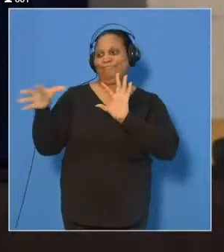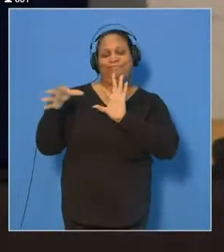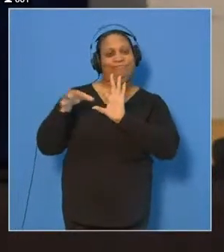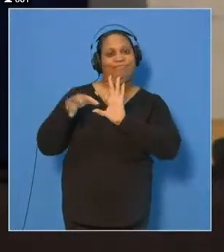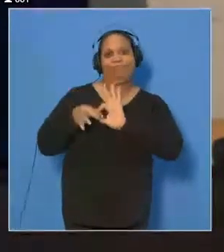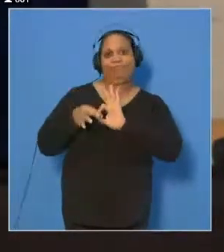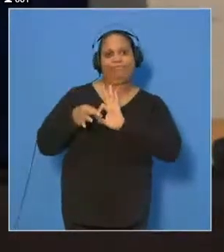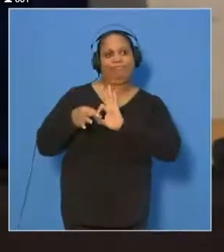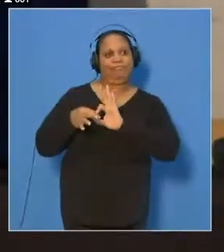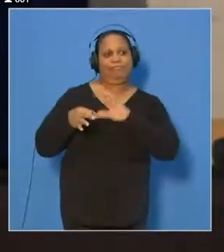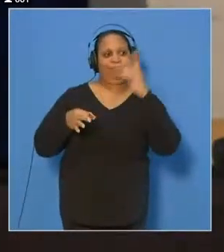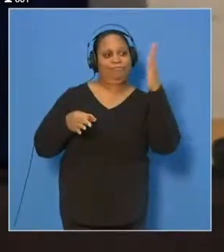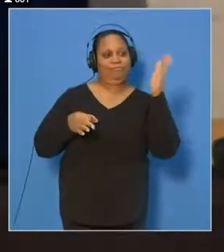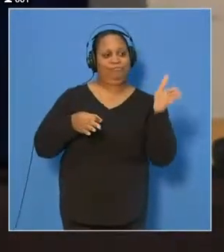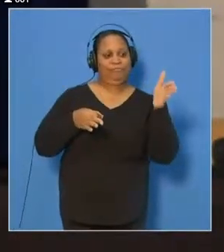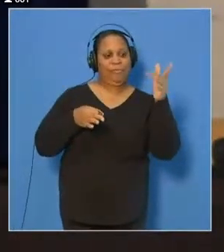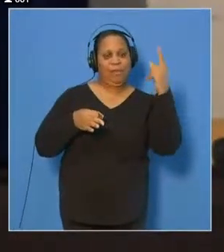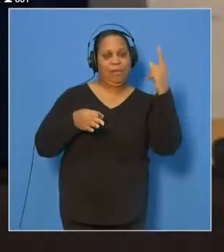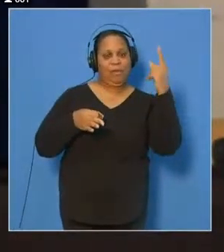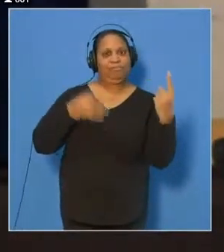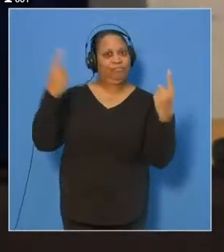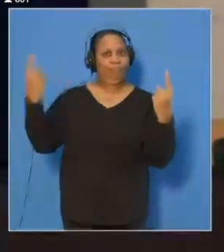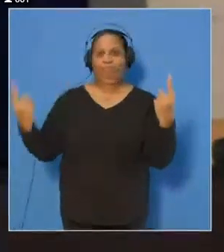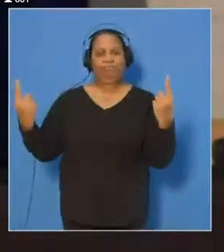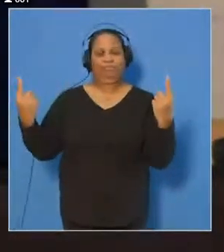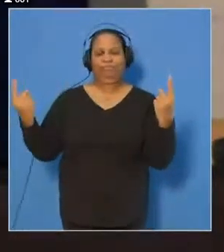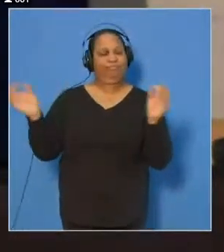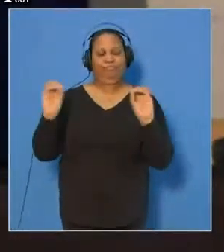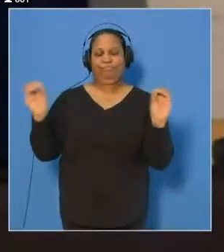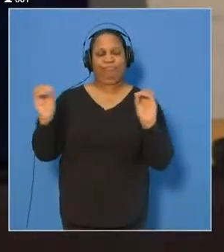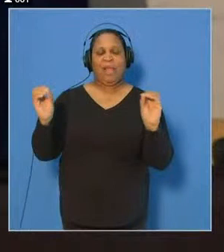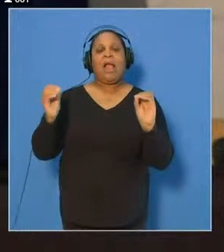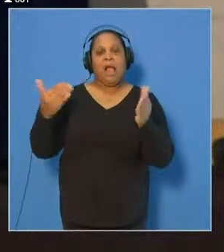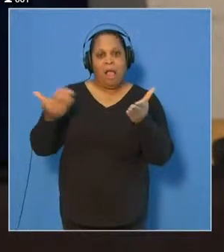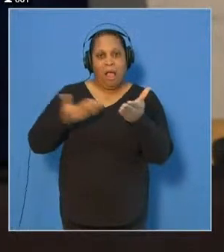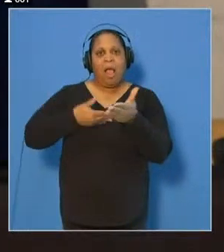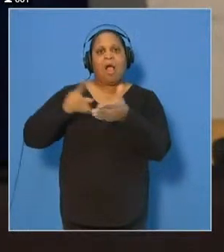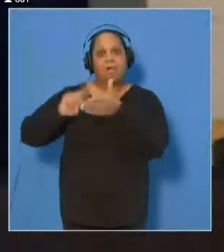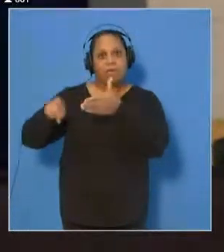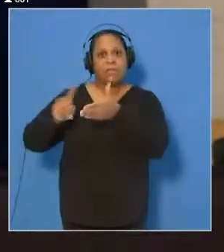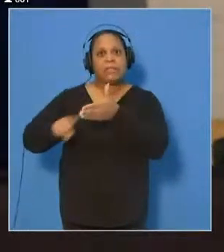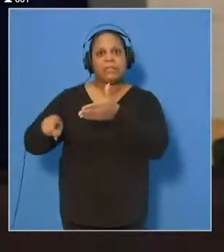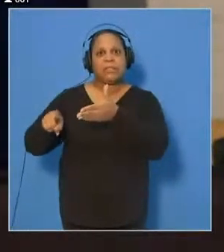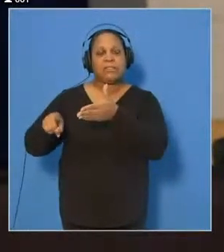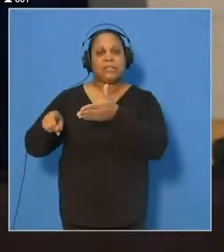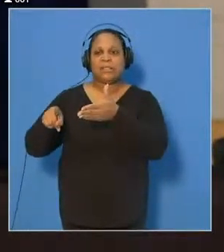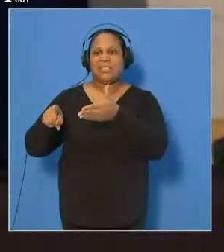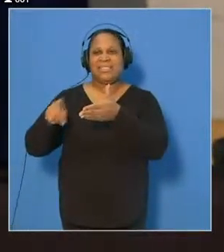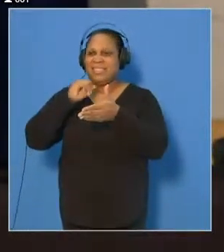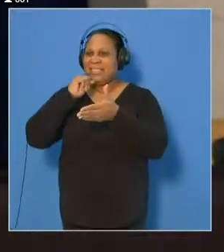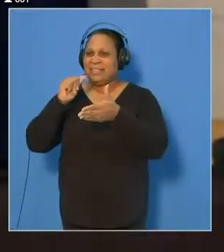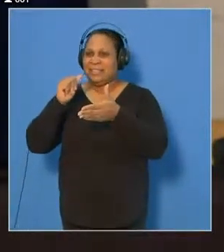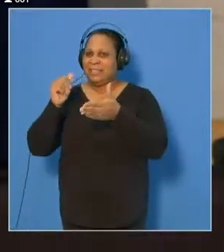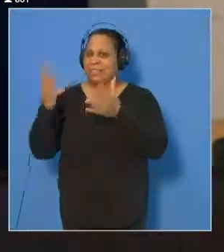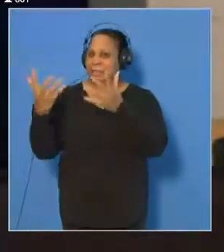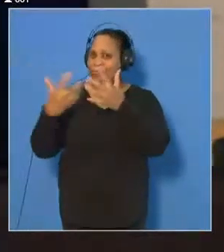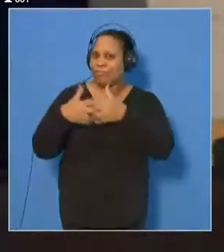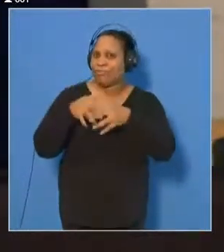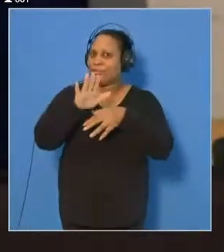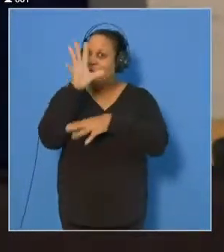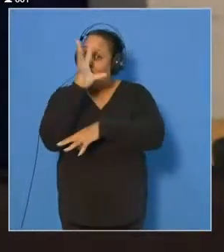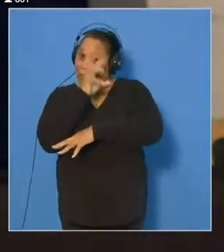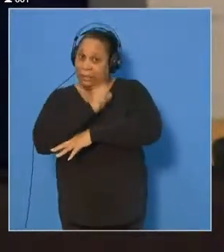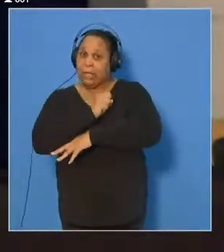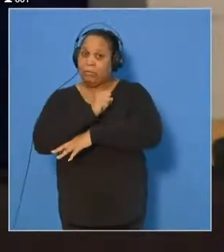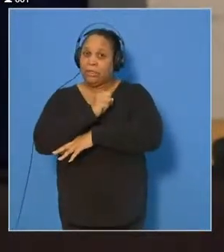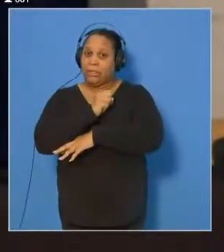the first case and the additional cases. So our investigation does not add up to your assumption that it was the